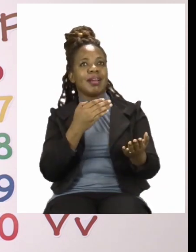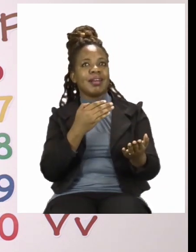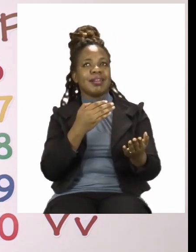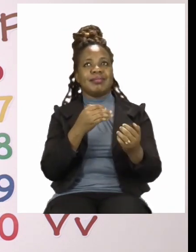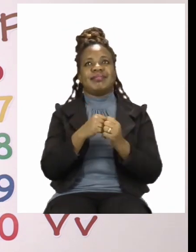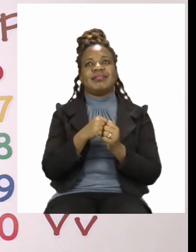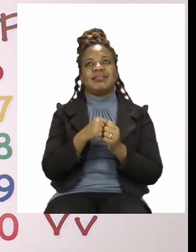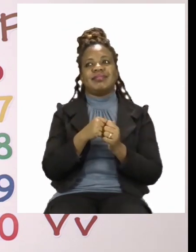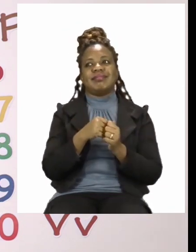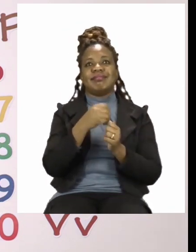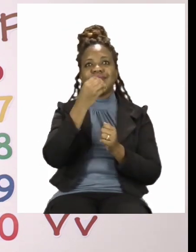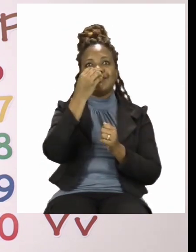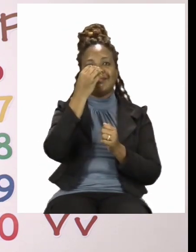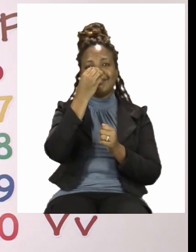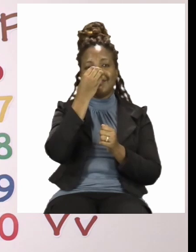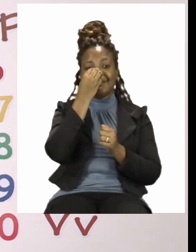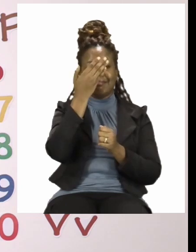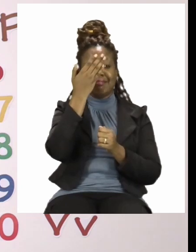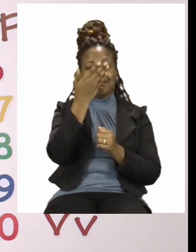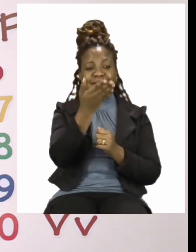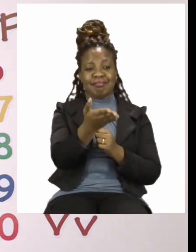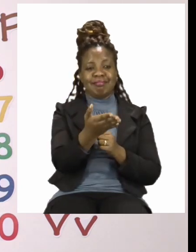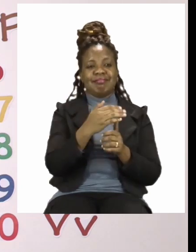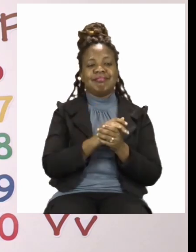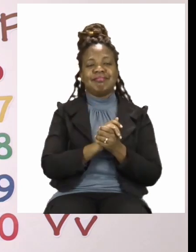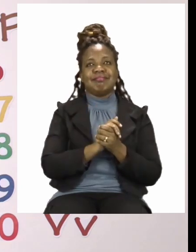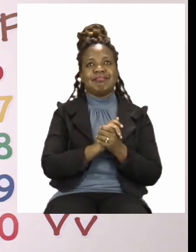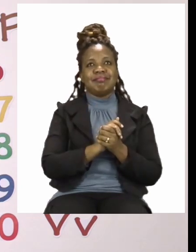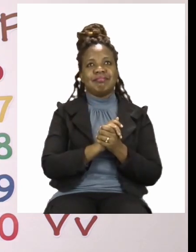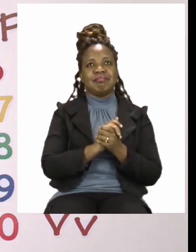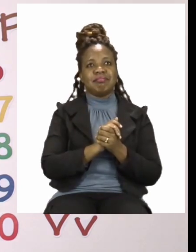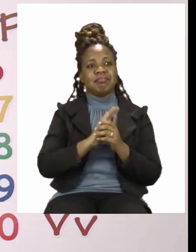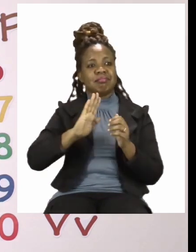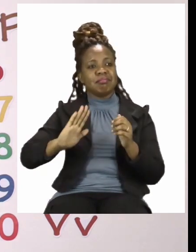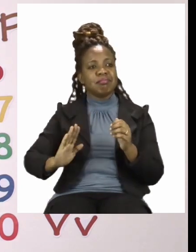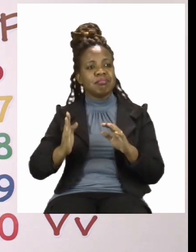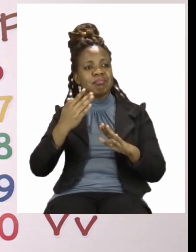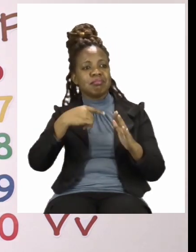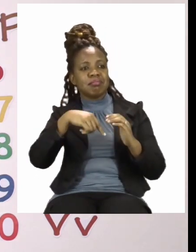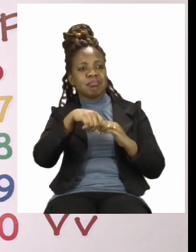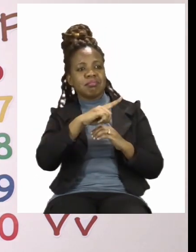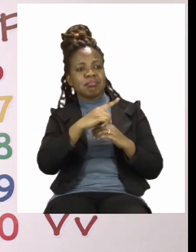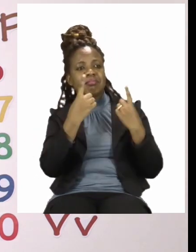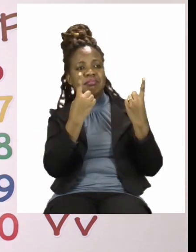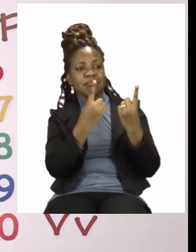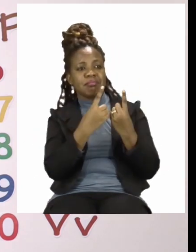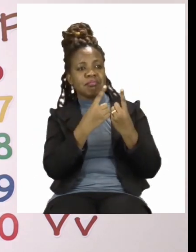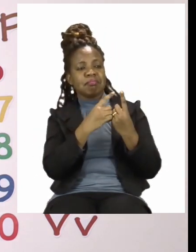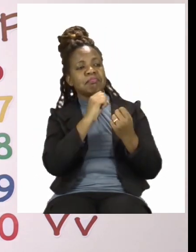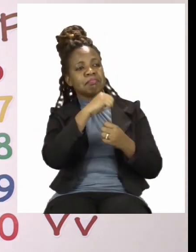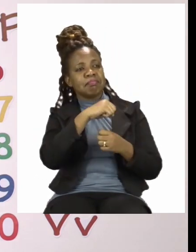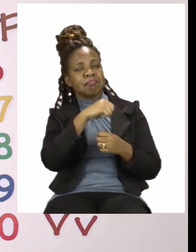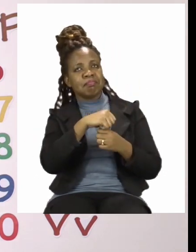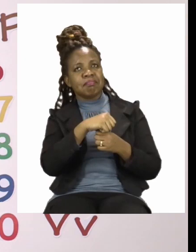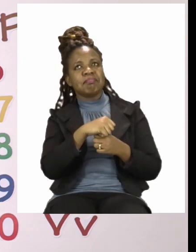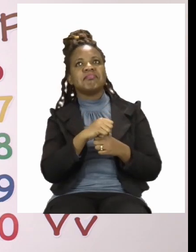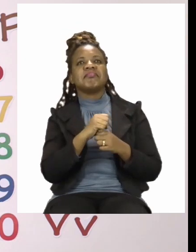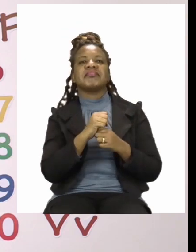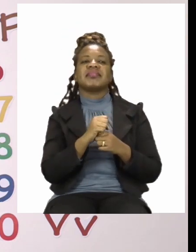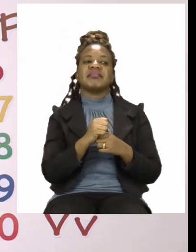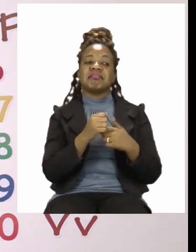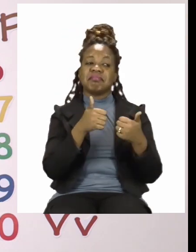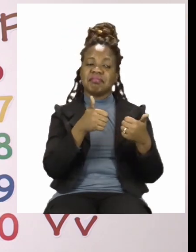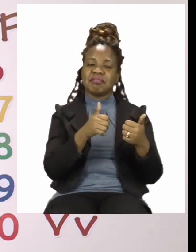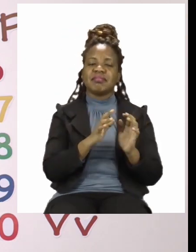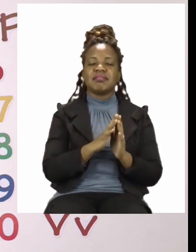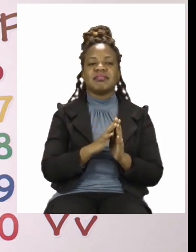Oh! There you are, Zoshi. Would you like to go outside and play? Wonderful. So, from